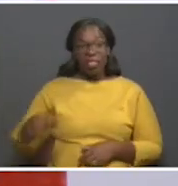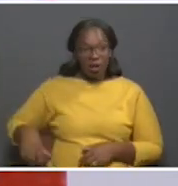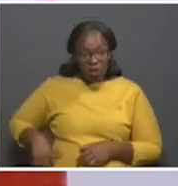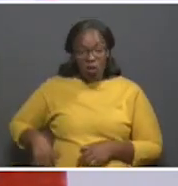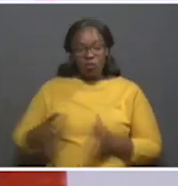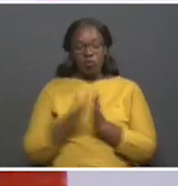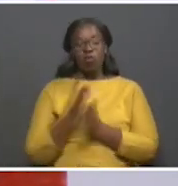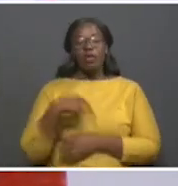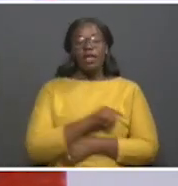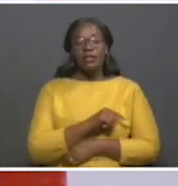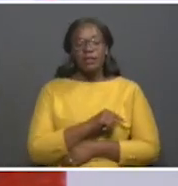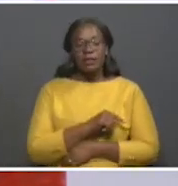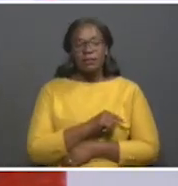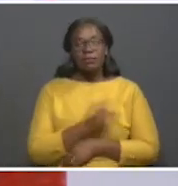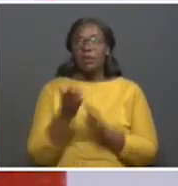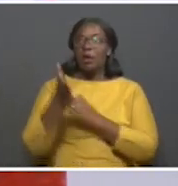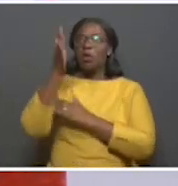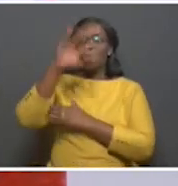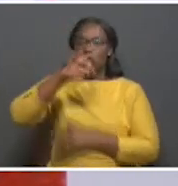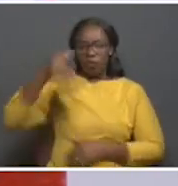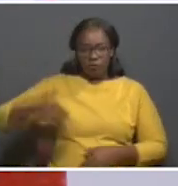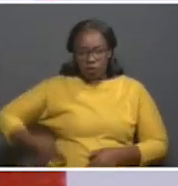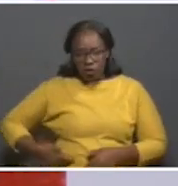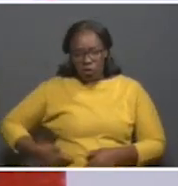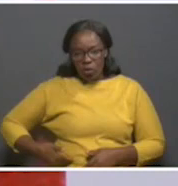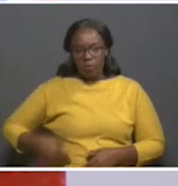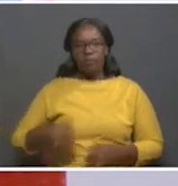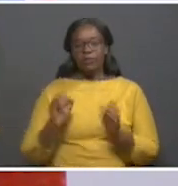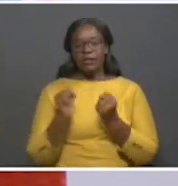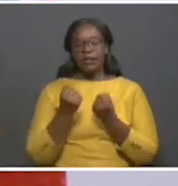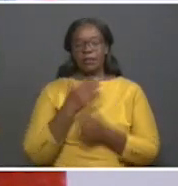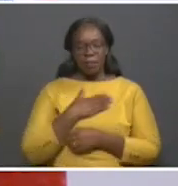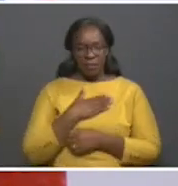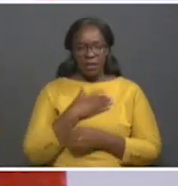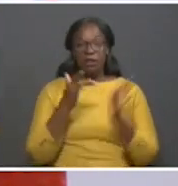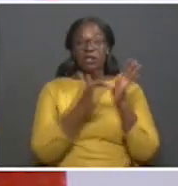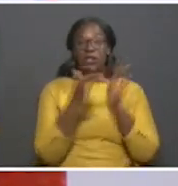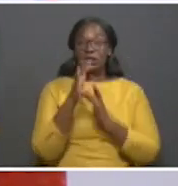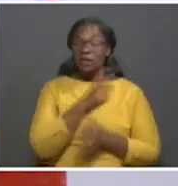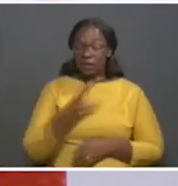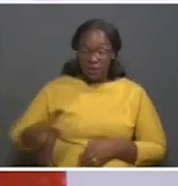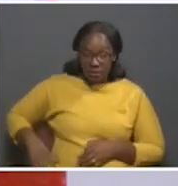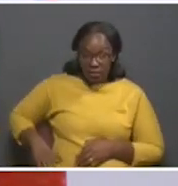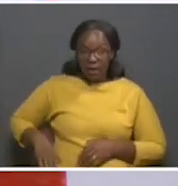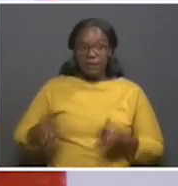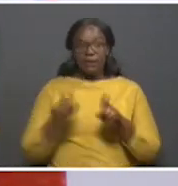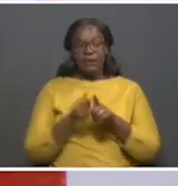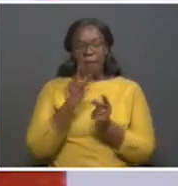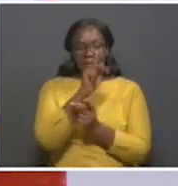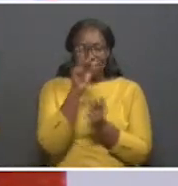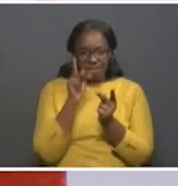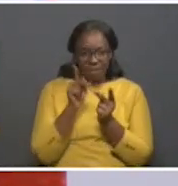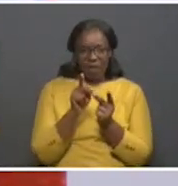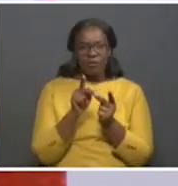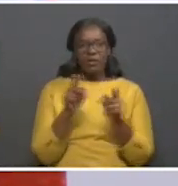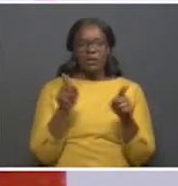with us. The God of Jacob is our refuge. Jesus Christ is our perfect, is